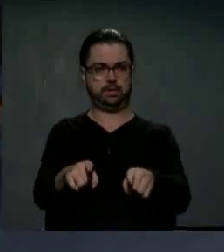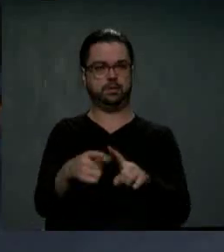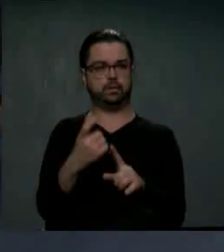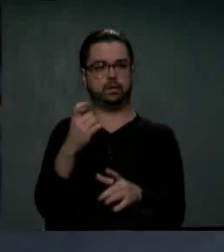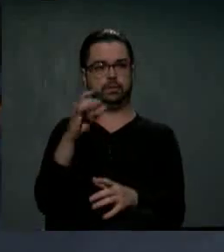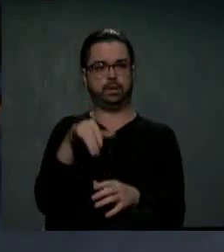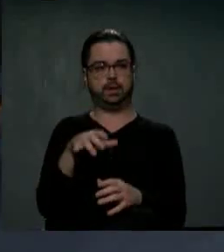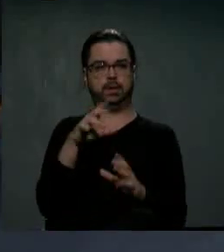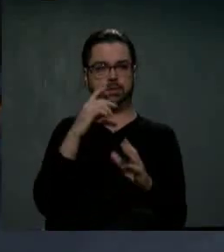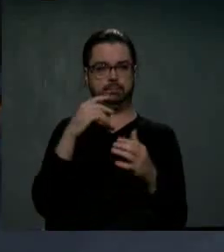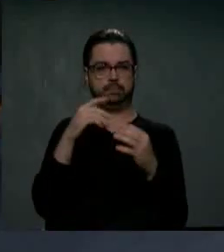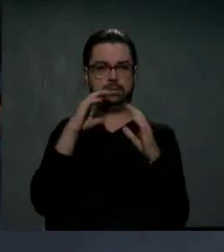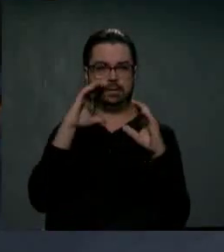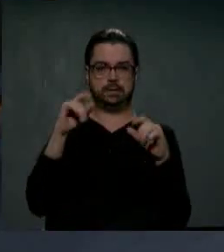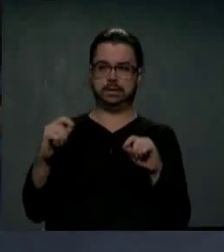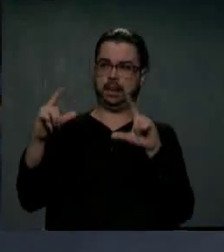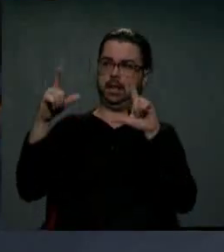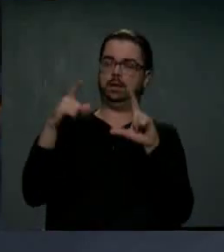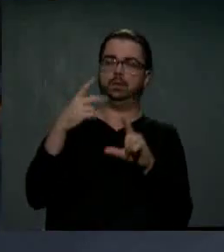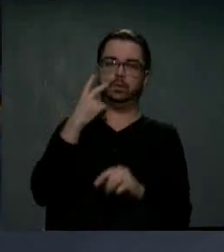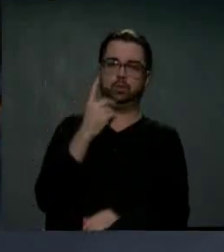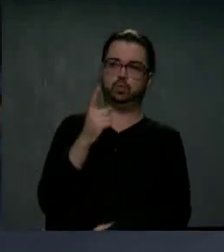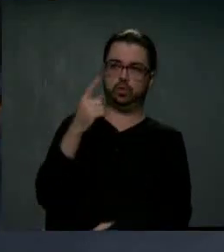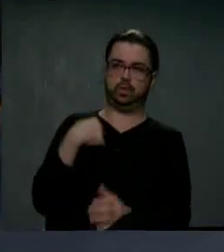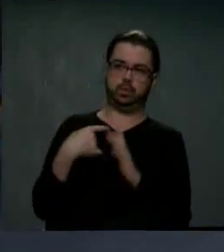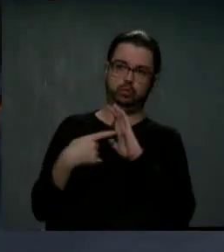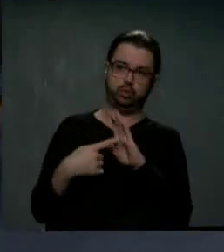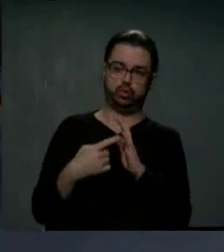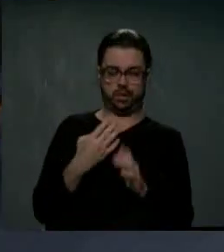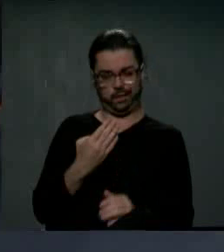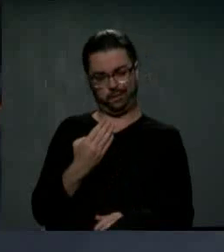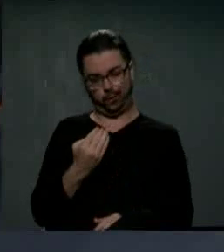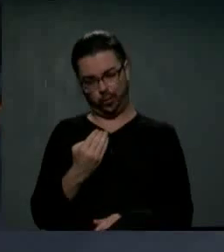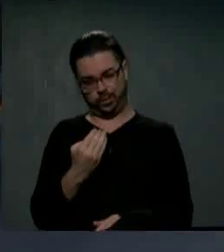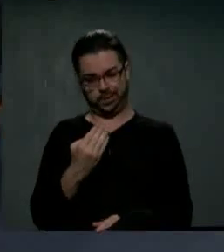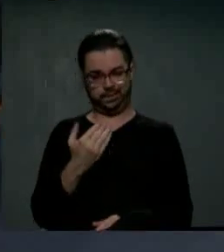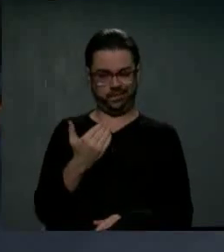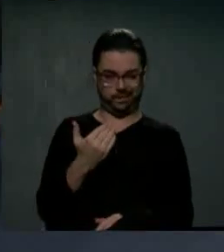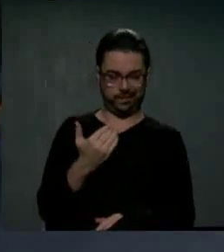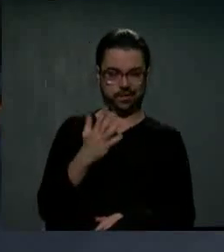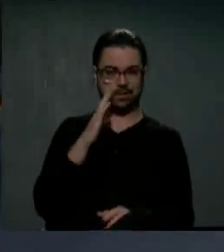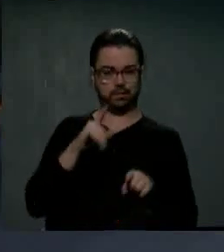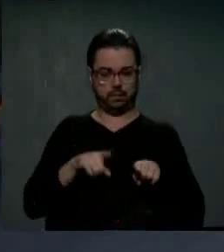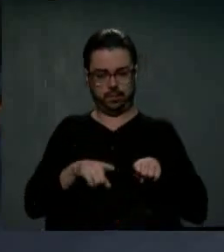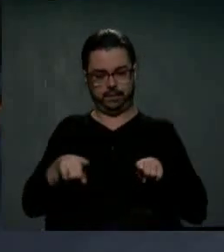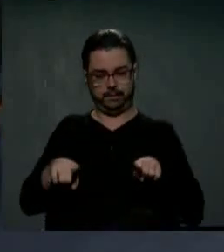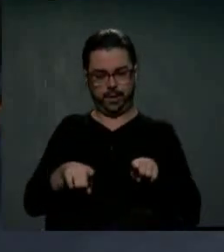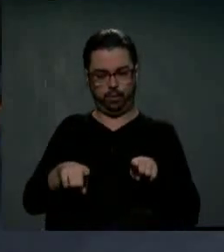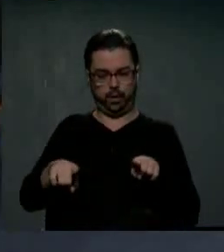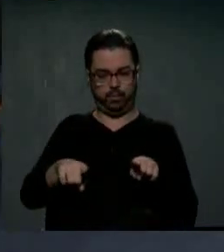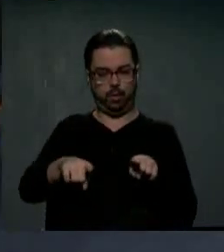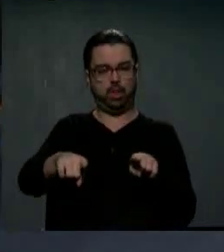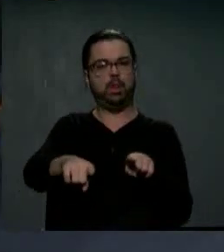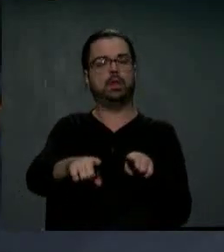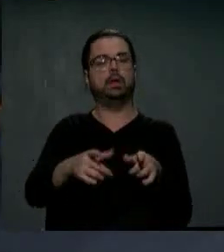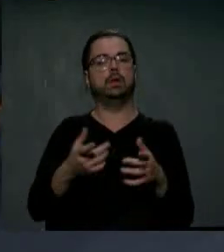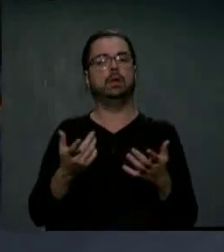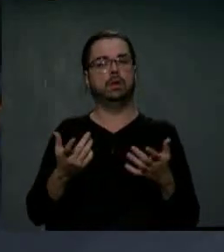slide that you saw that we showed. It's 14, 15 foot wide, so it will be variable. And